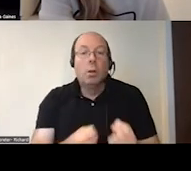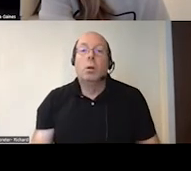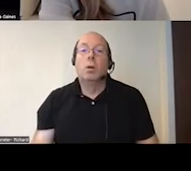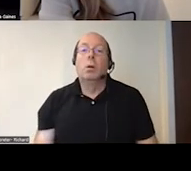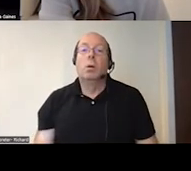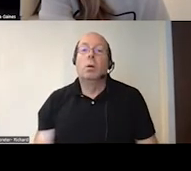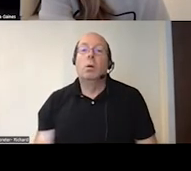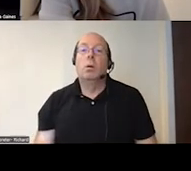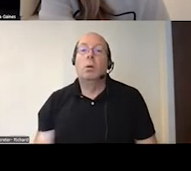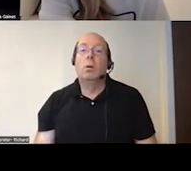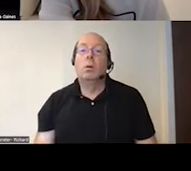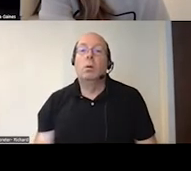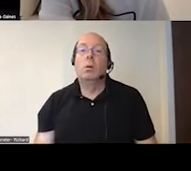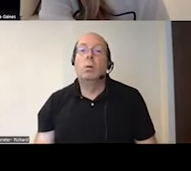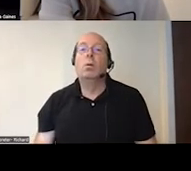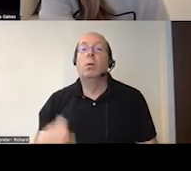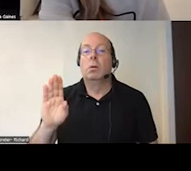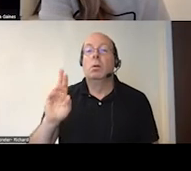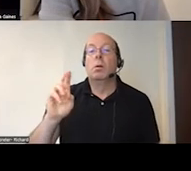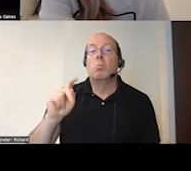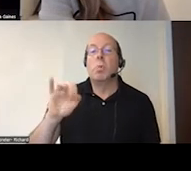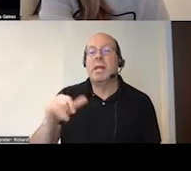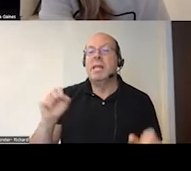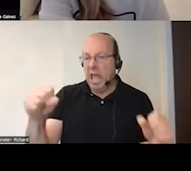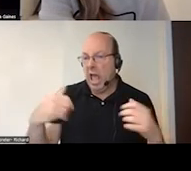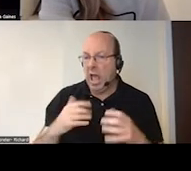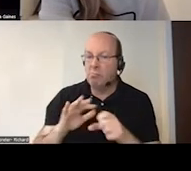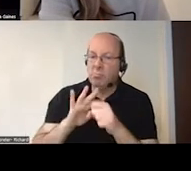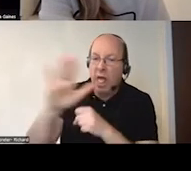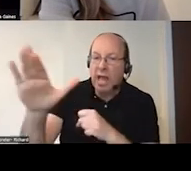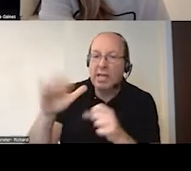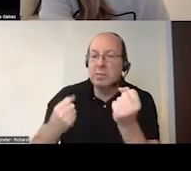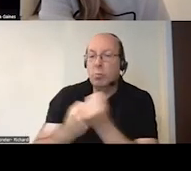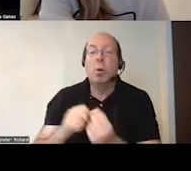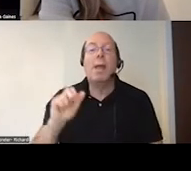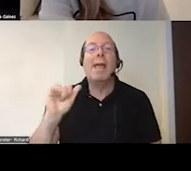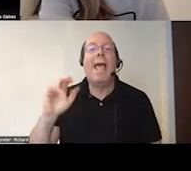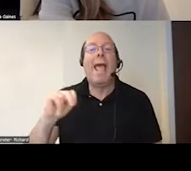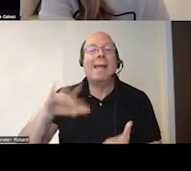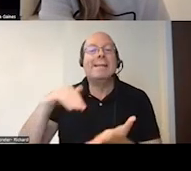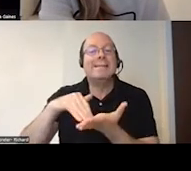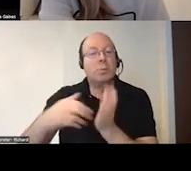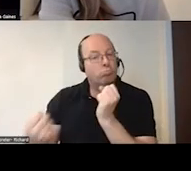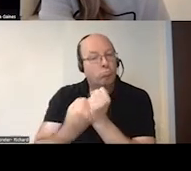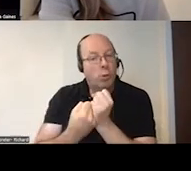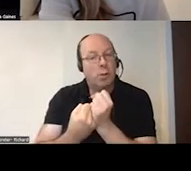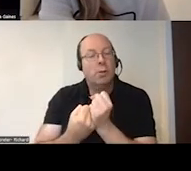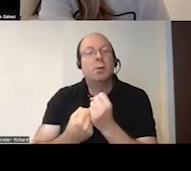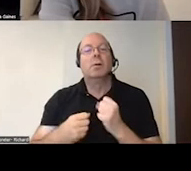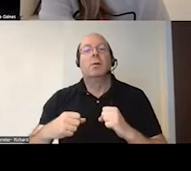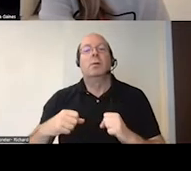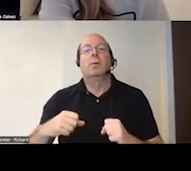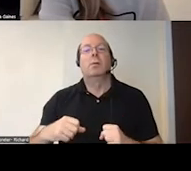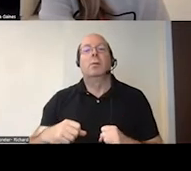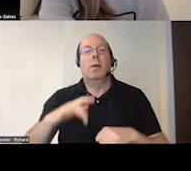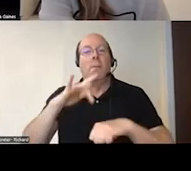I think that I have thankfully had a lot of support through the AIM Center and through you know, resources that I've had through Next